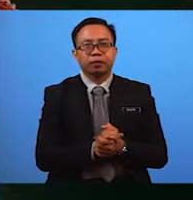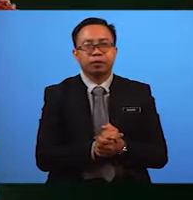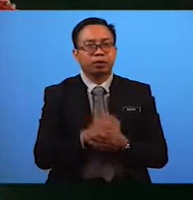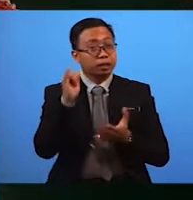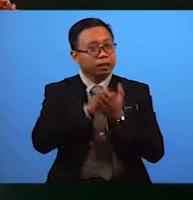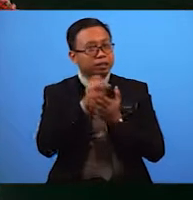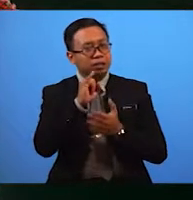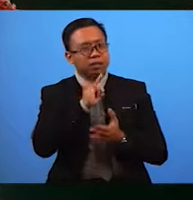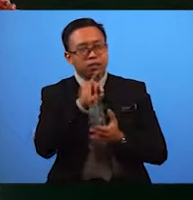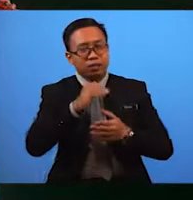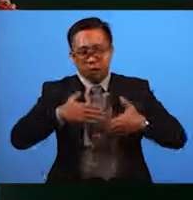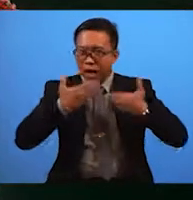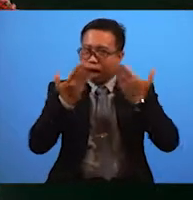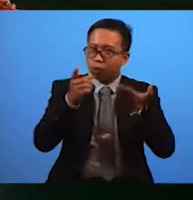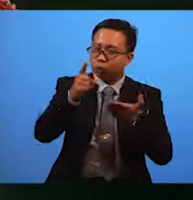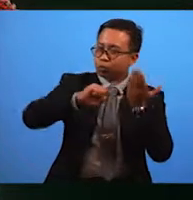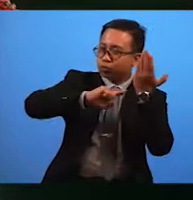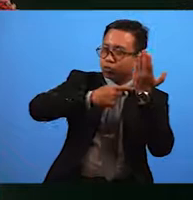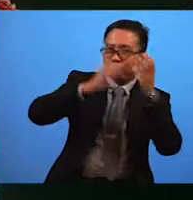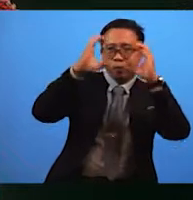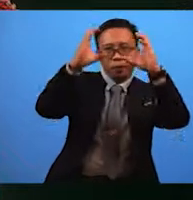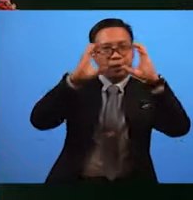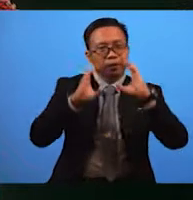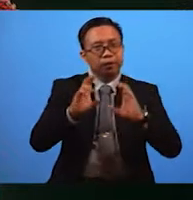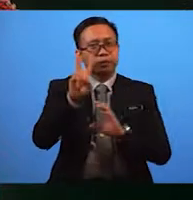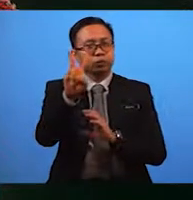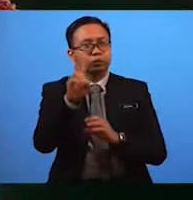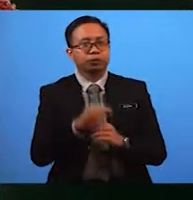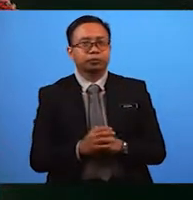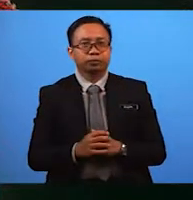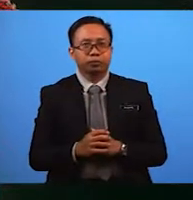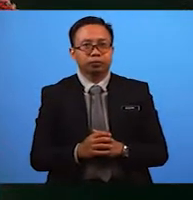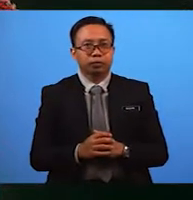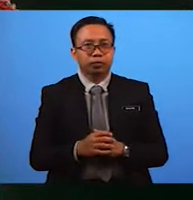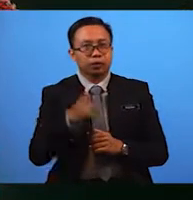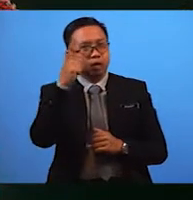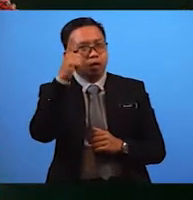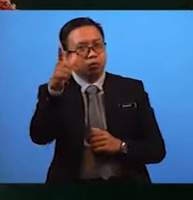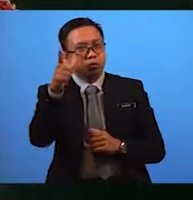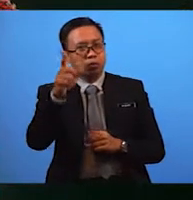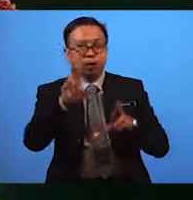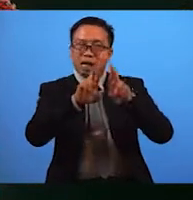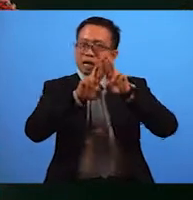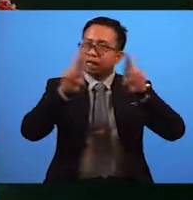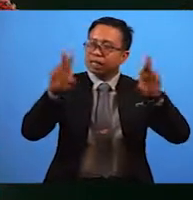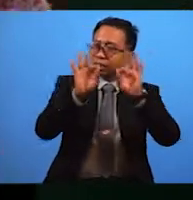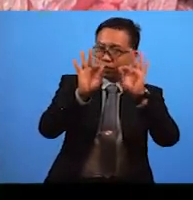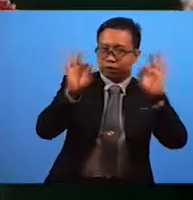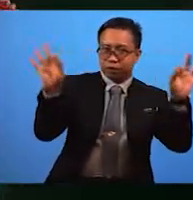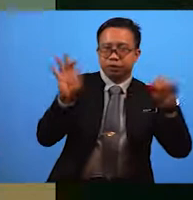This is how you start paragraph 2. Look at the underlined